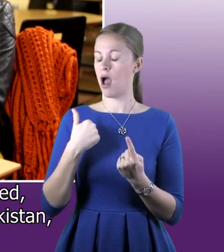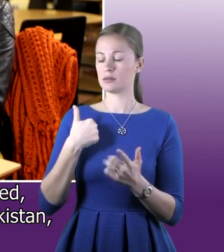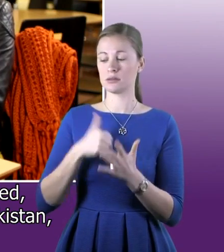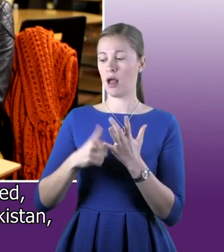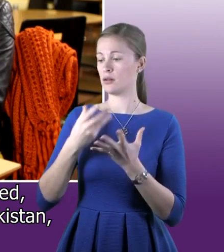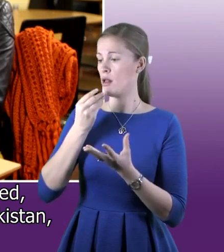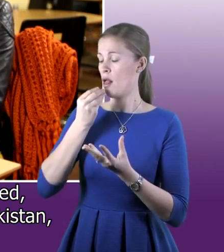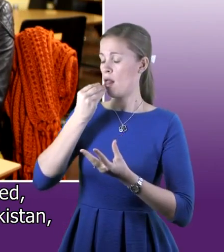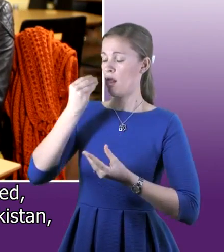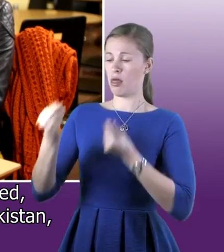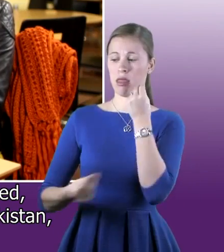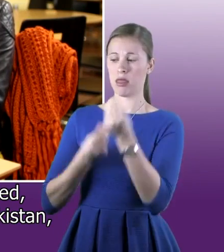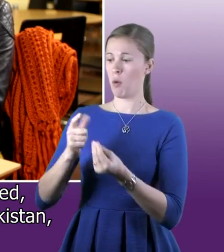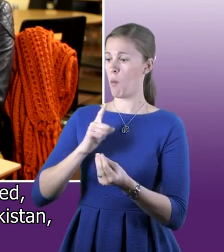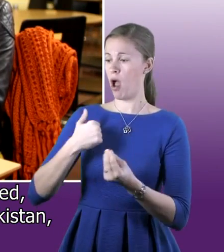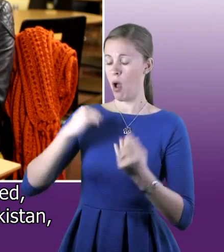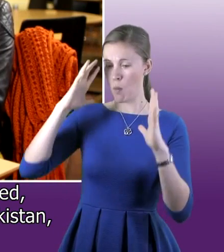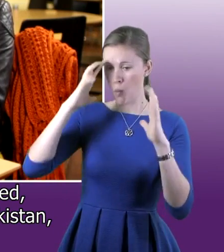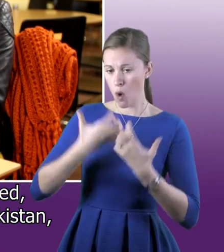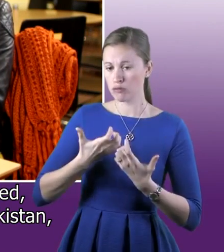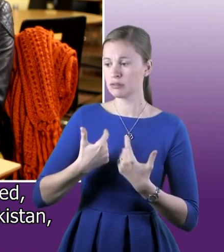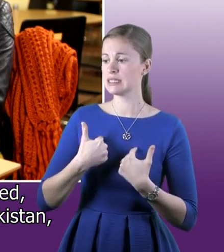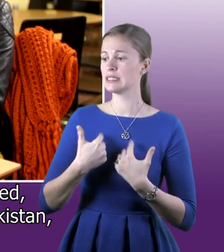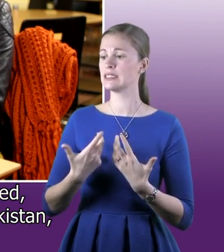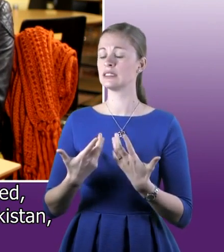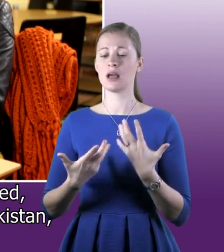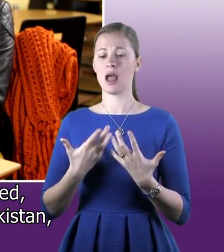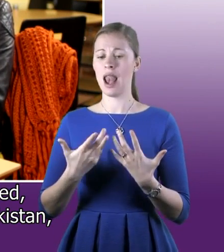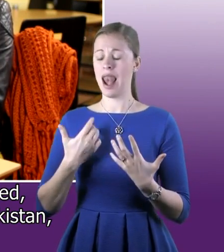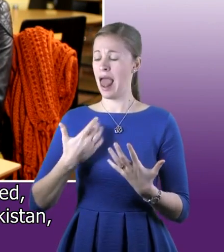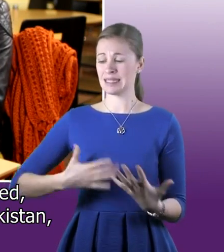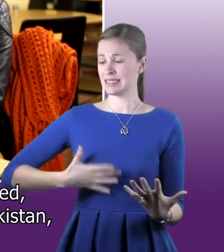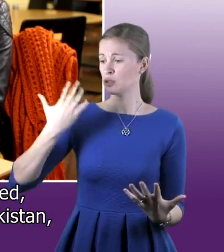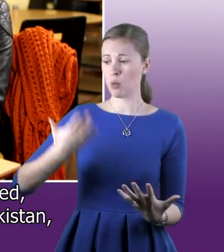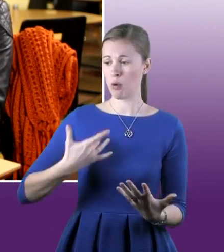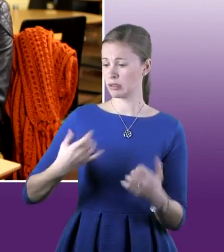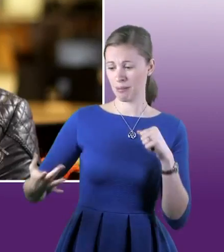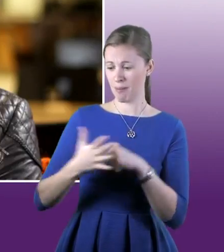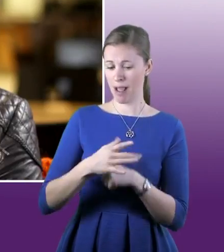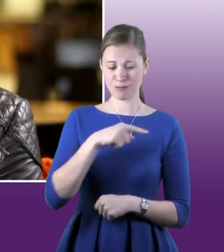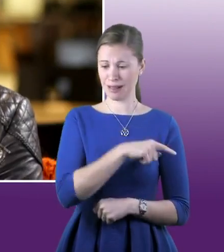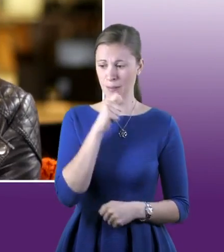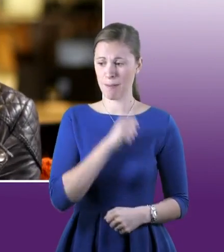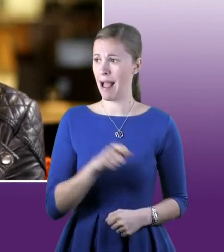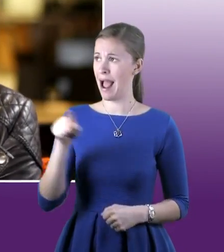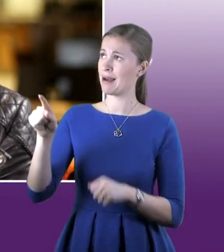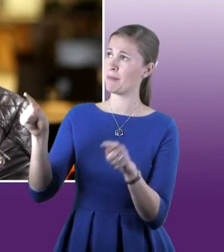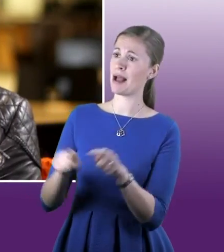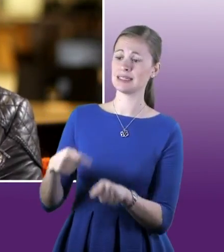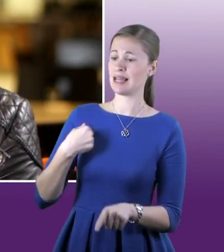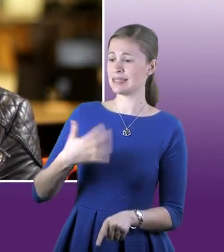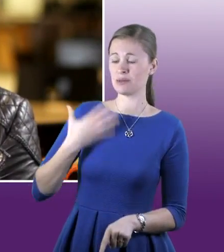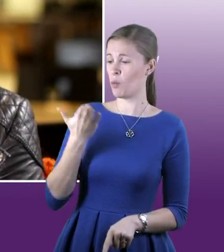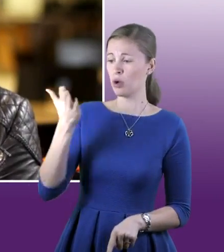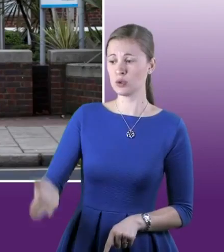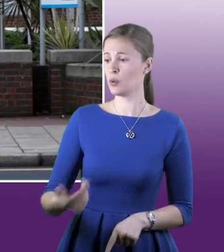that I didn't want to marry this man in Pakistan, and I told her everything,